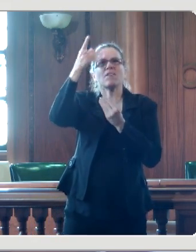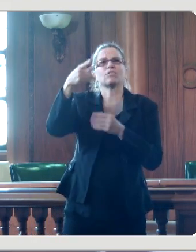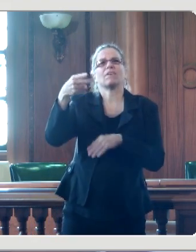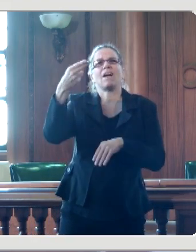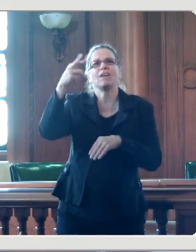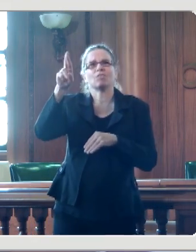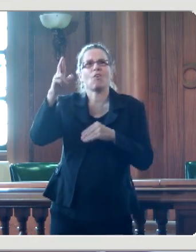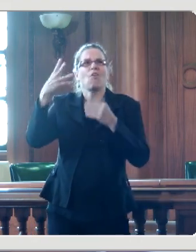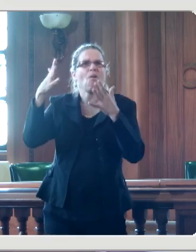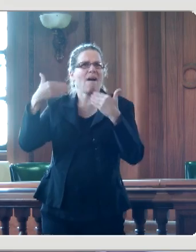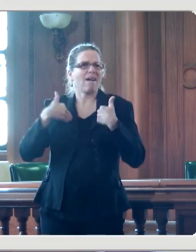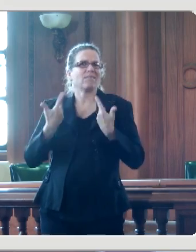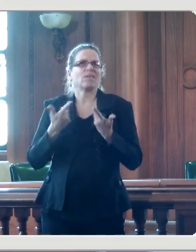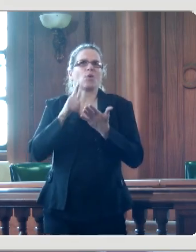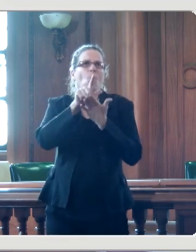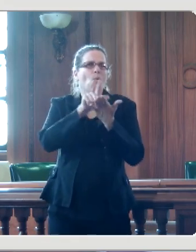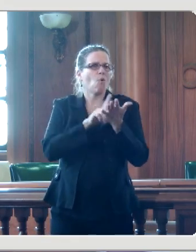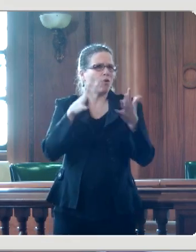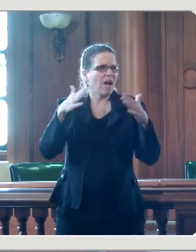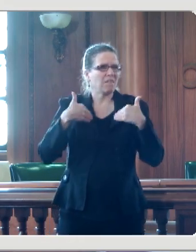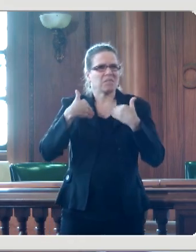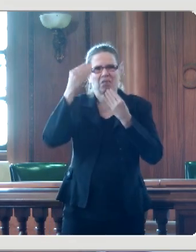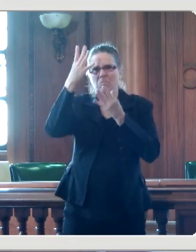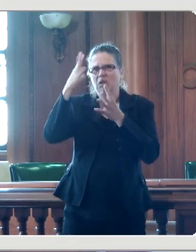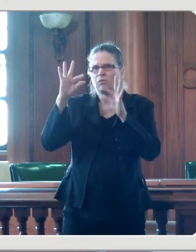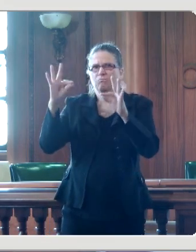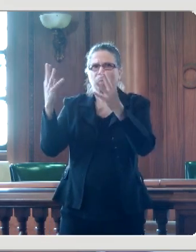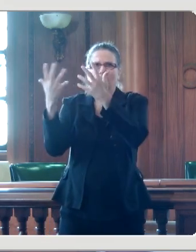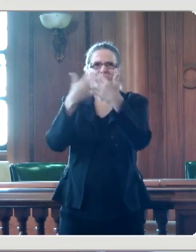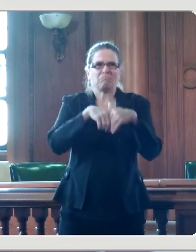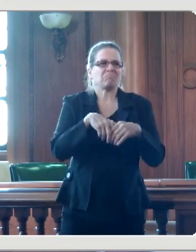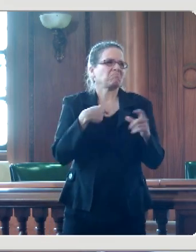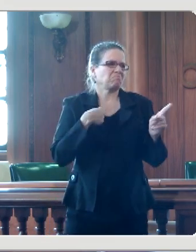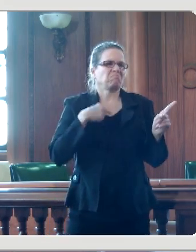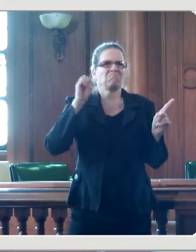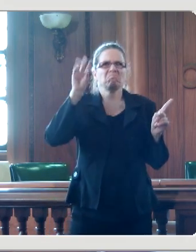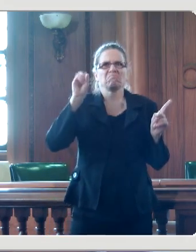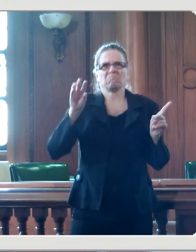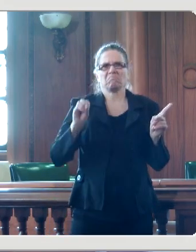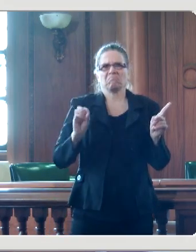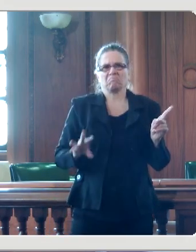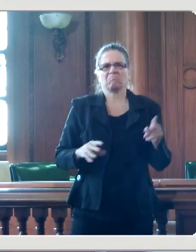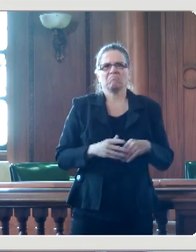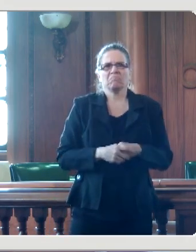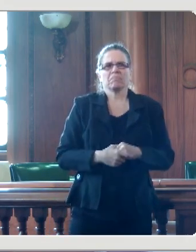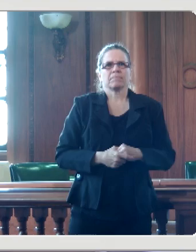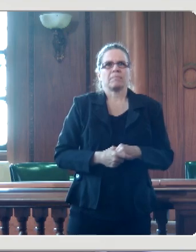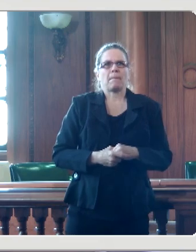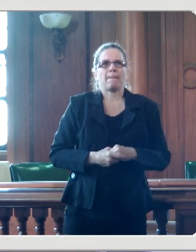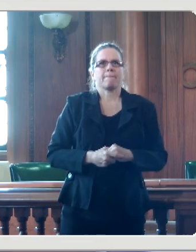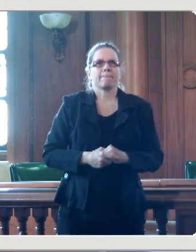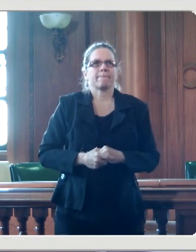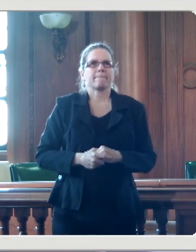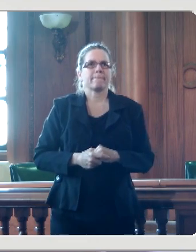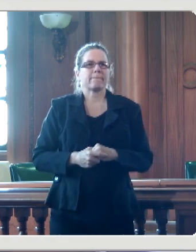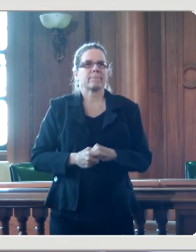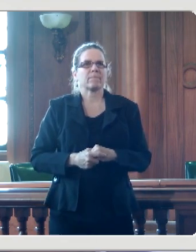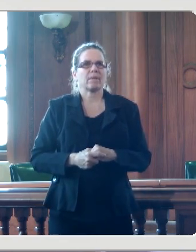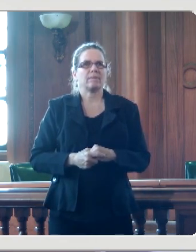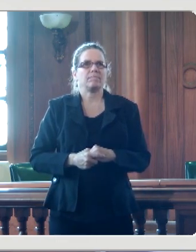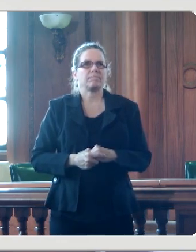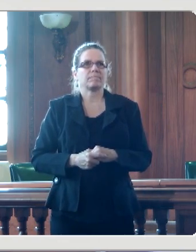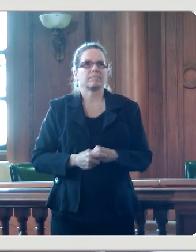from Human Resources and Labor Attorney Bill Mahoney in our Cabinet Heads meeting, and City